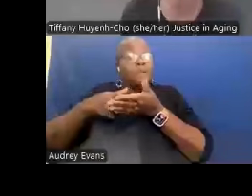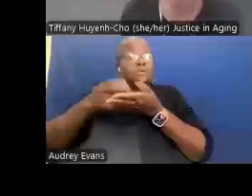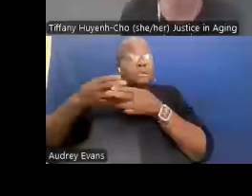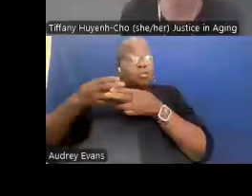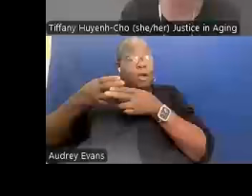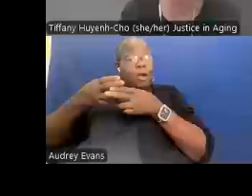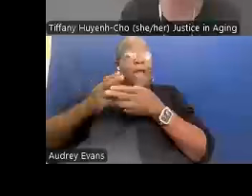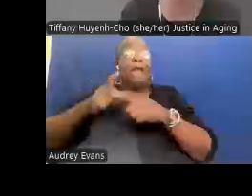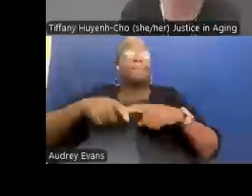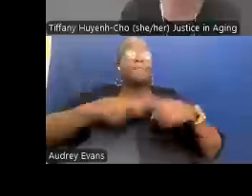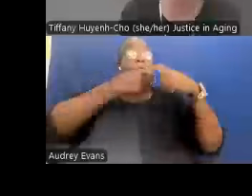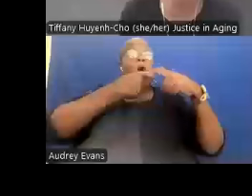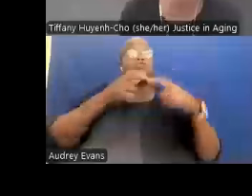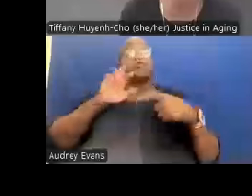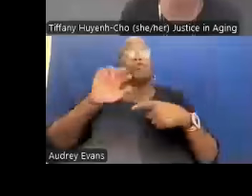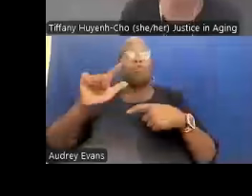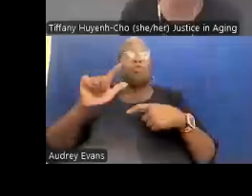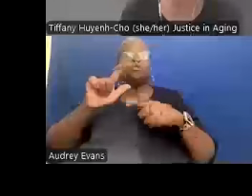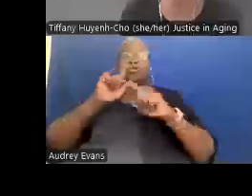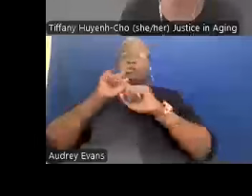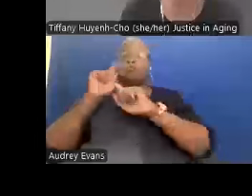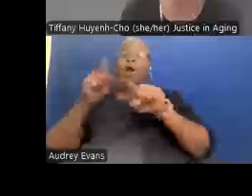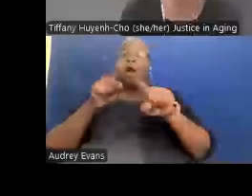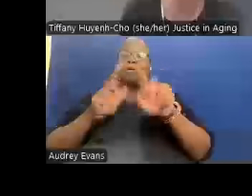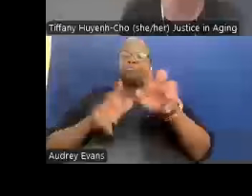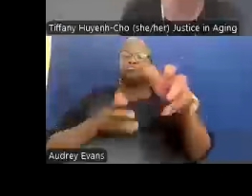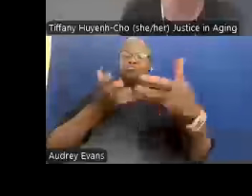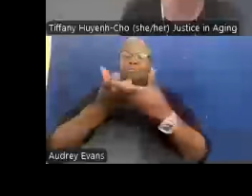paused Medicaid renewals in order to respond to the pandemic.